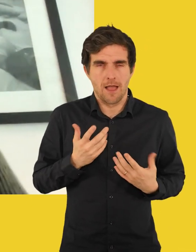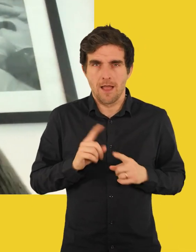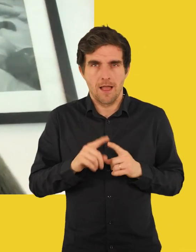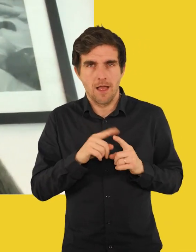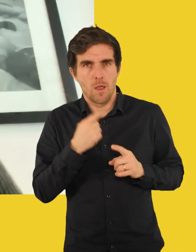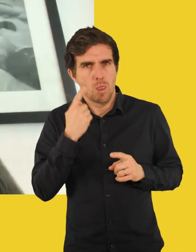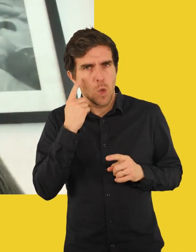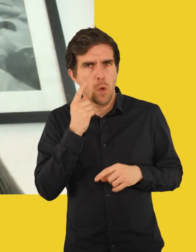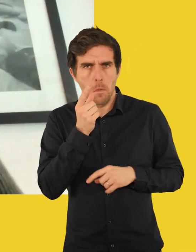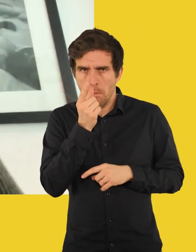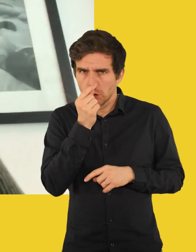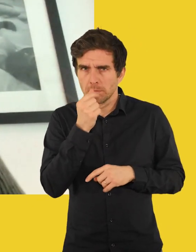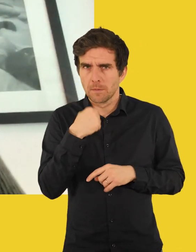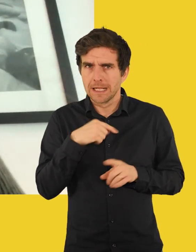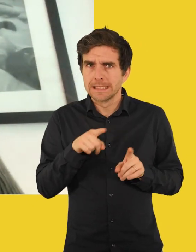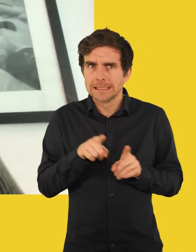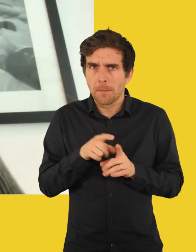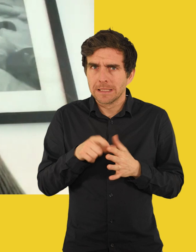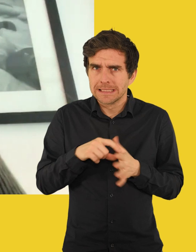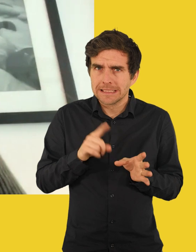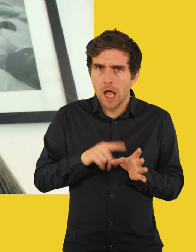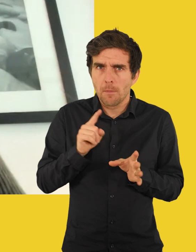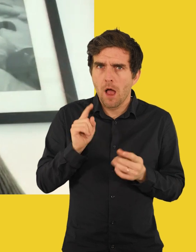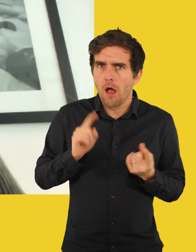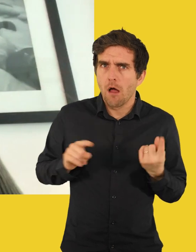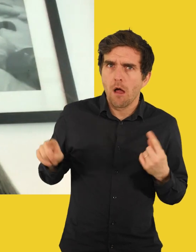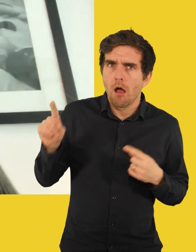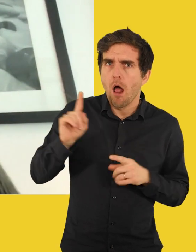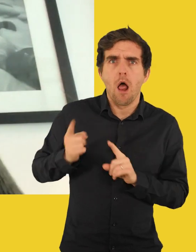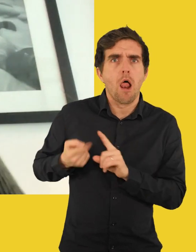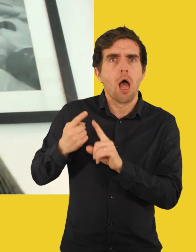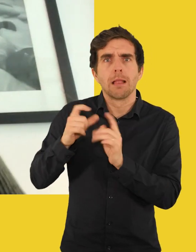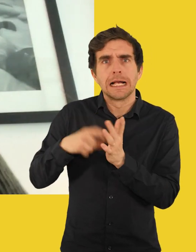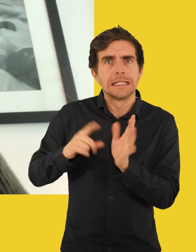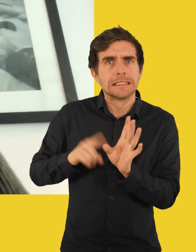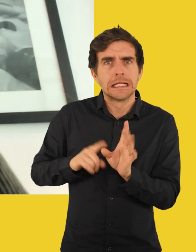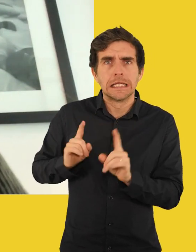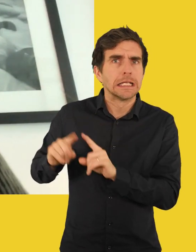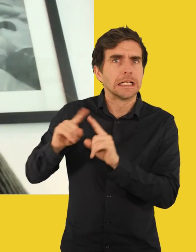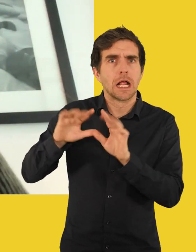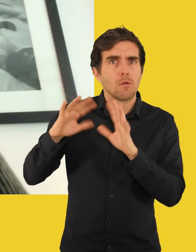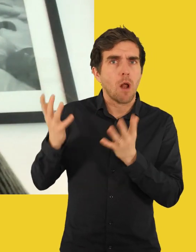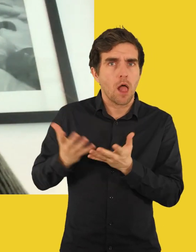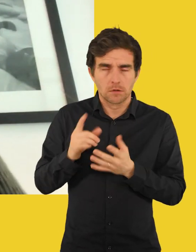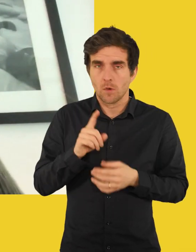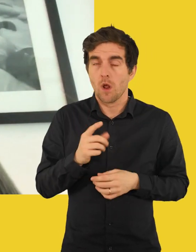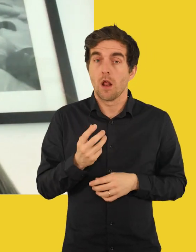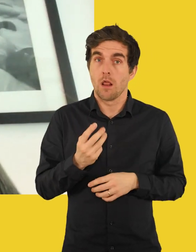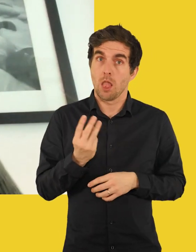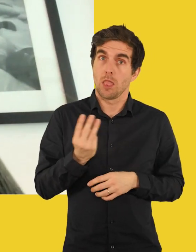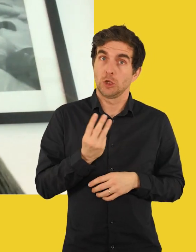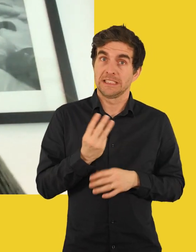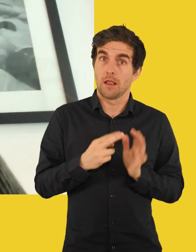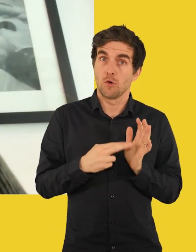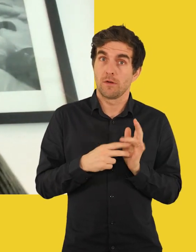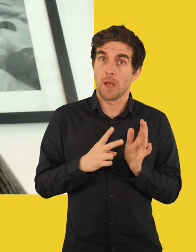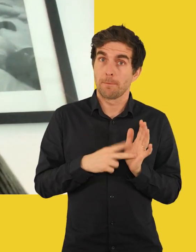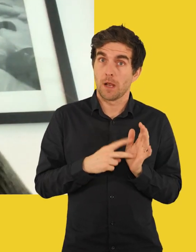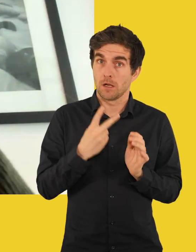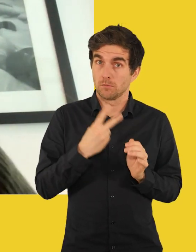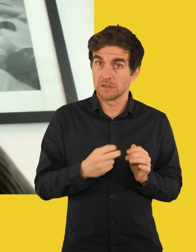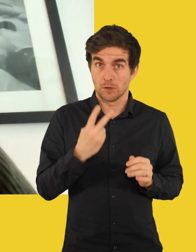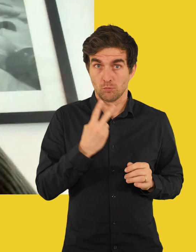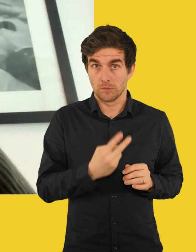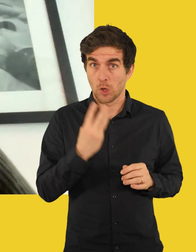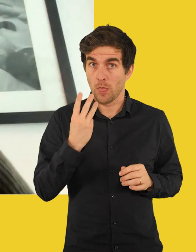around the world to say, what if we did this on the same day in different cities around the world? And on the